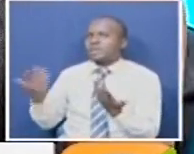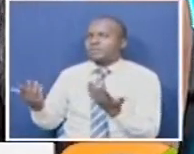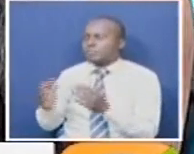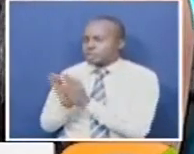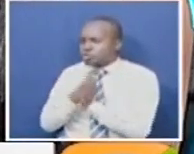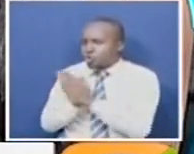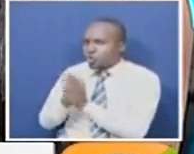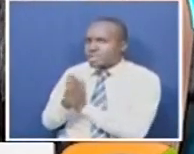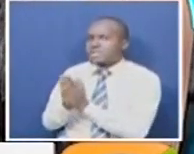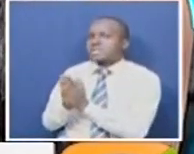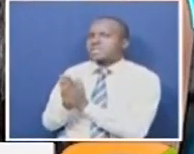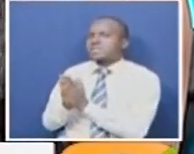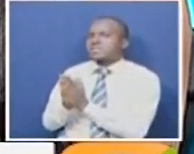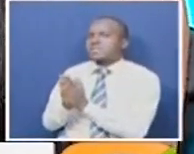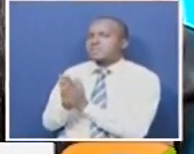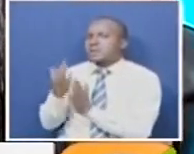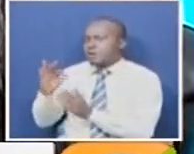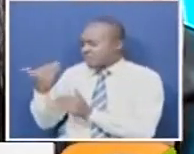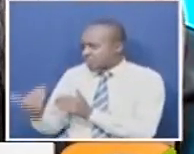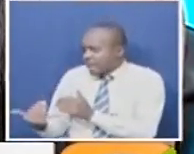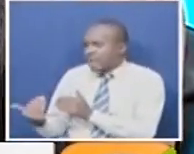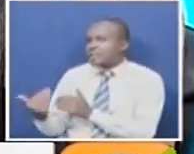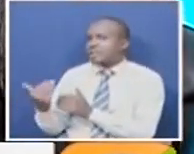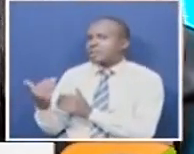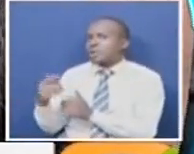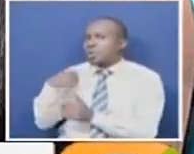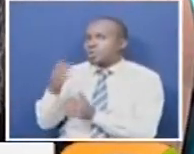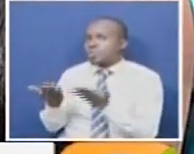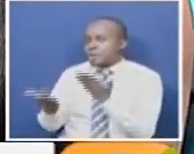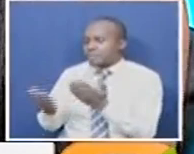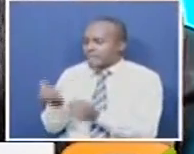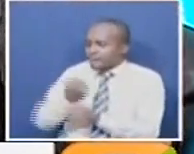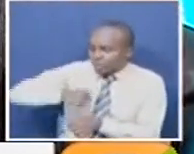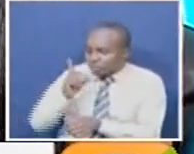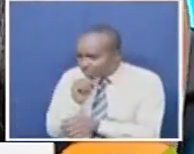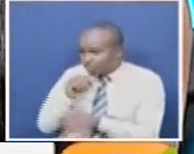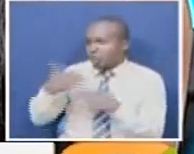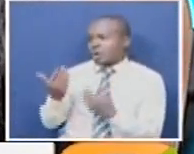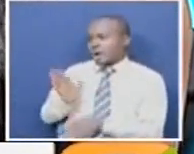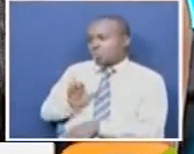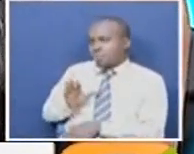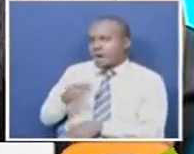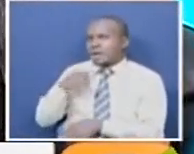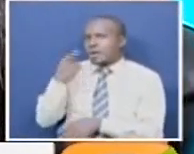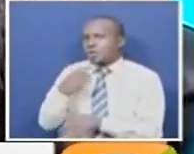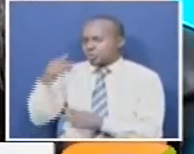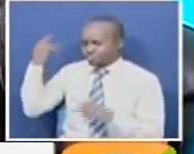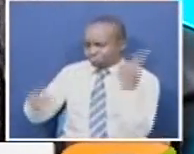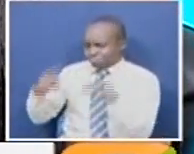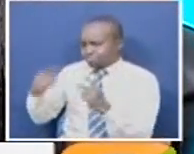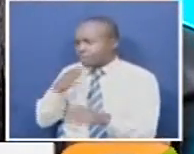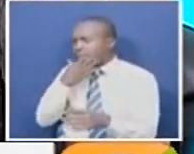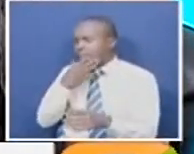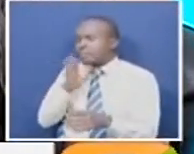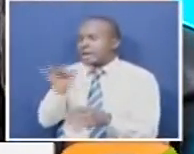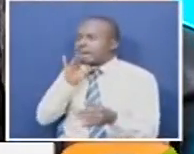stories of a child who perhaps has been abused, or a woman that was battered all night by her